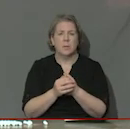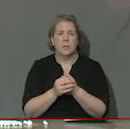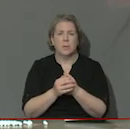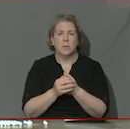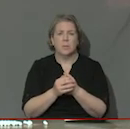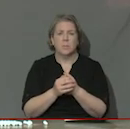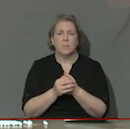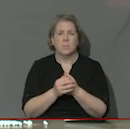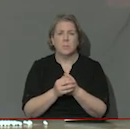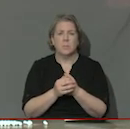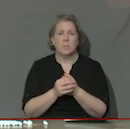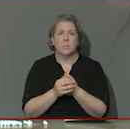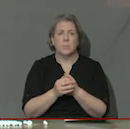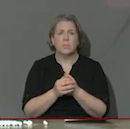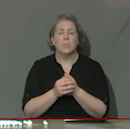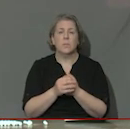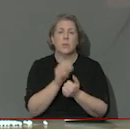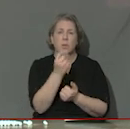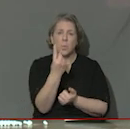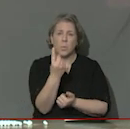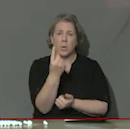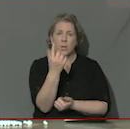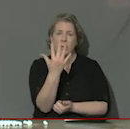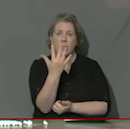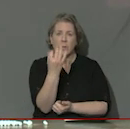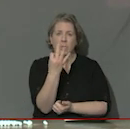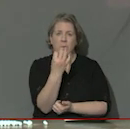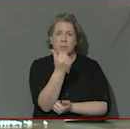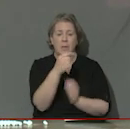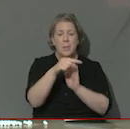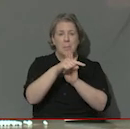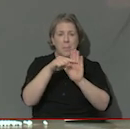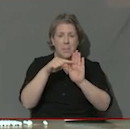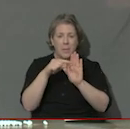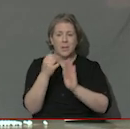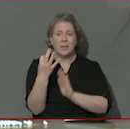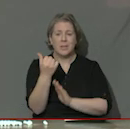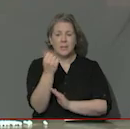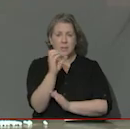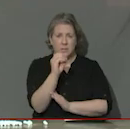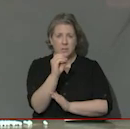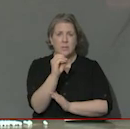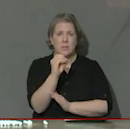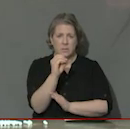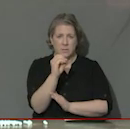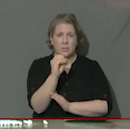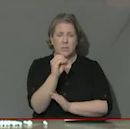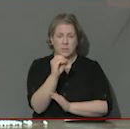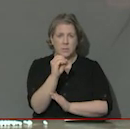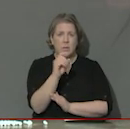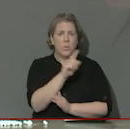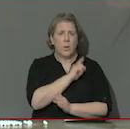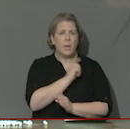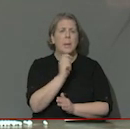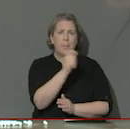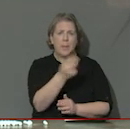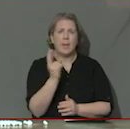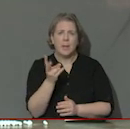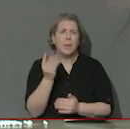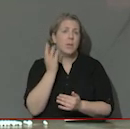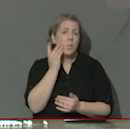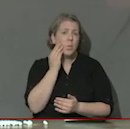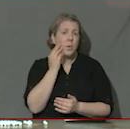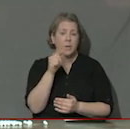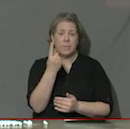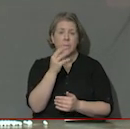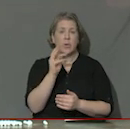It would be the 1,536 minus the 360. Am I right? because that was repurchased on the 1st of May and we are